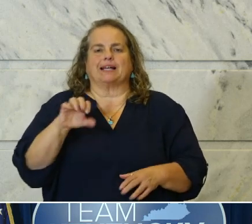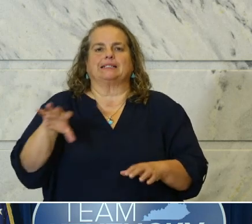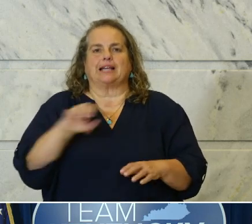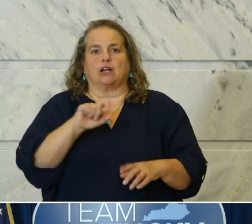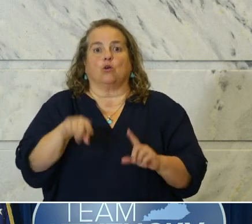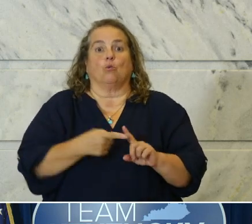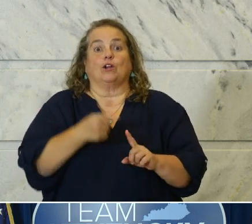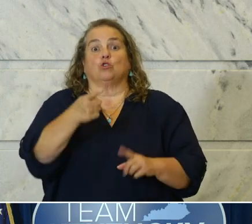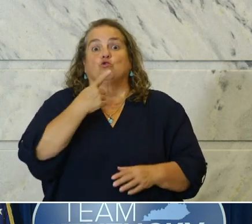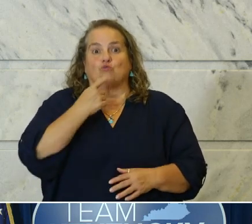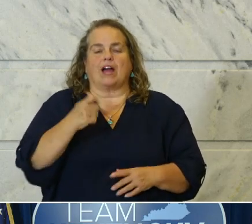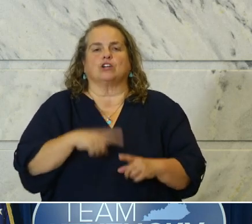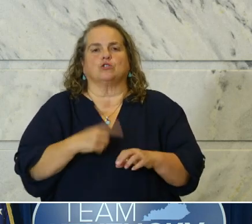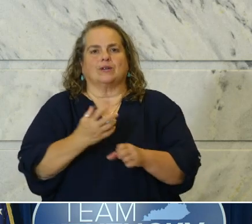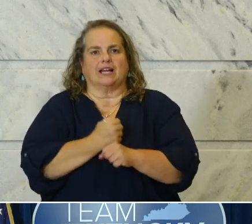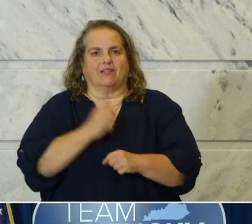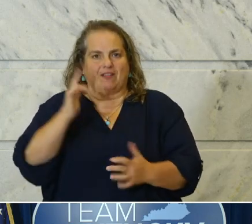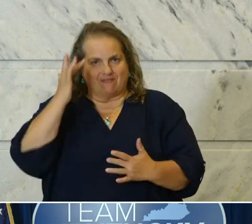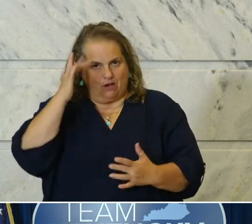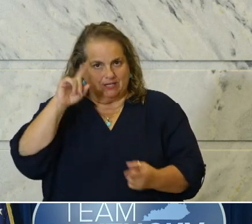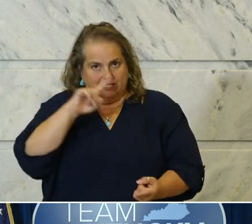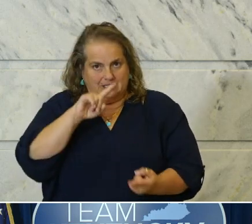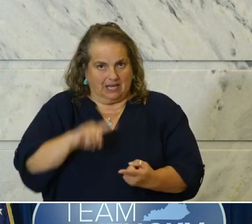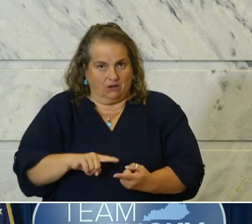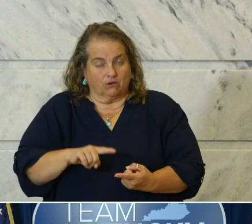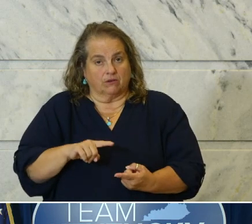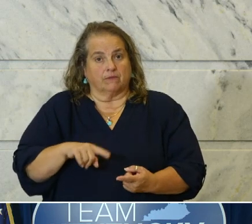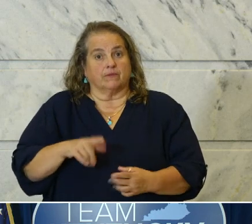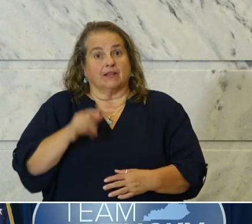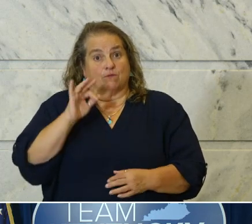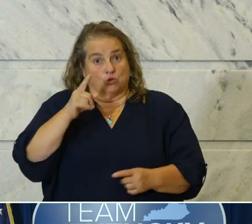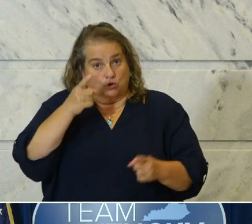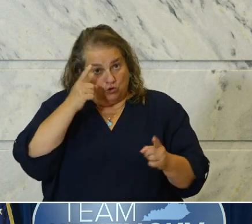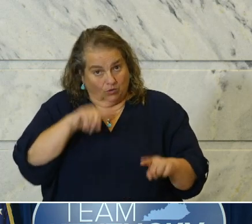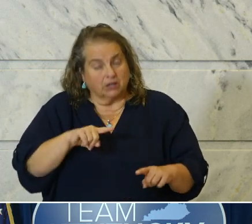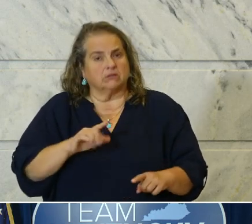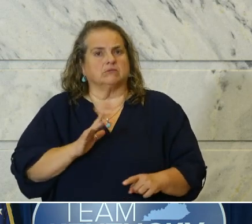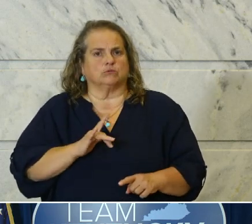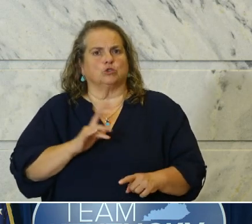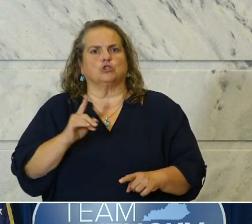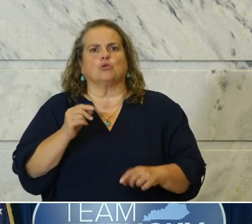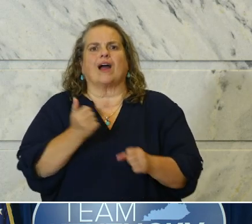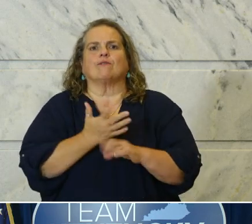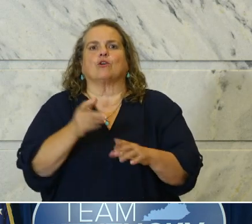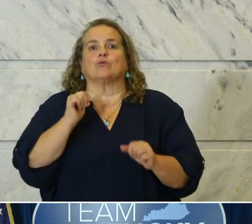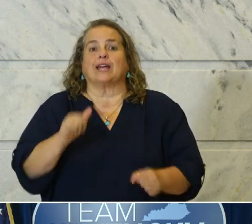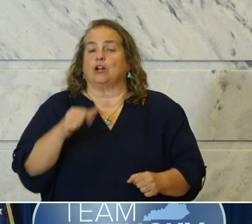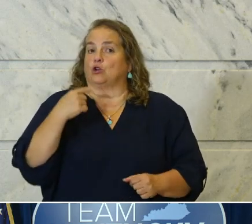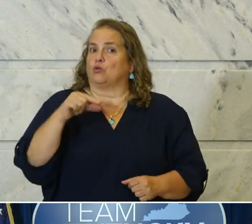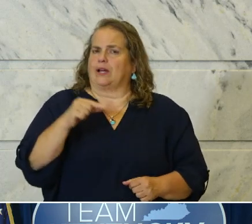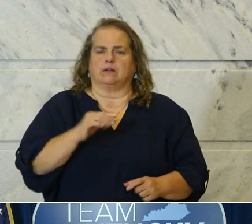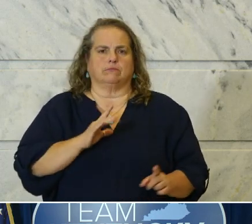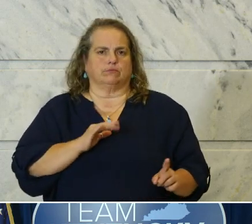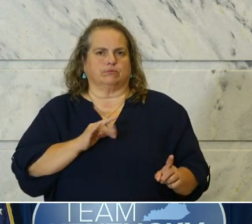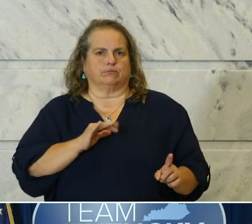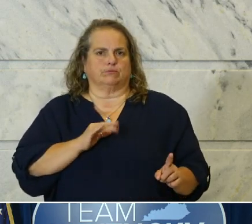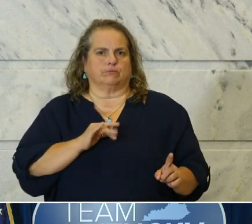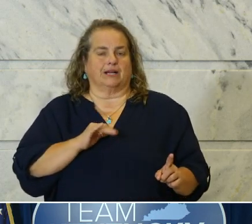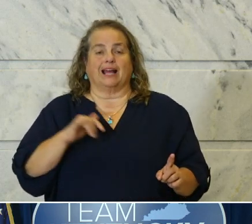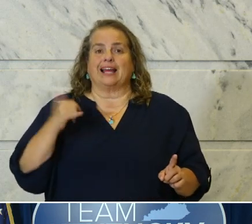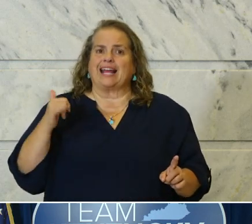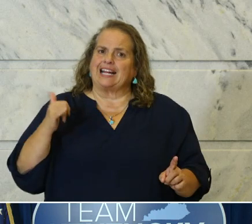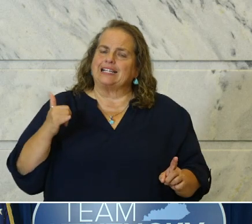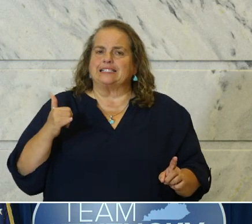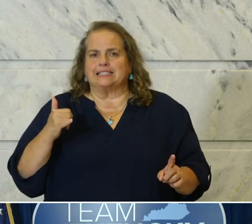you're red to get the virus down. If you're green, that's phenomenal. Do everything you can to stay in the green. If you're yellow, just make sure